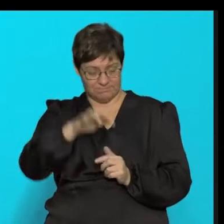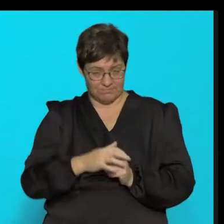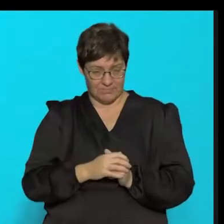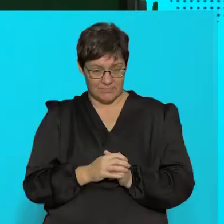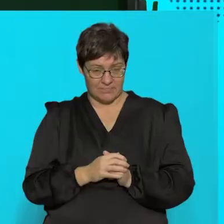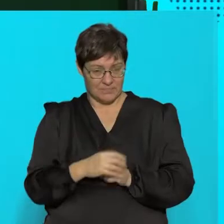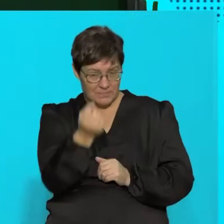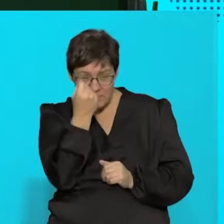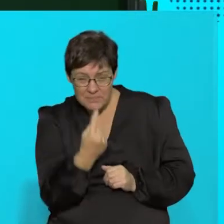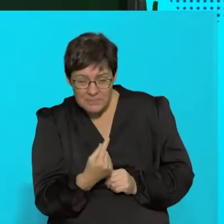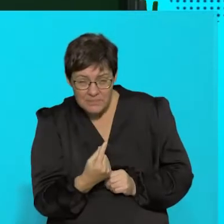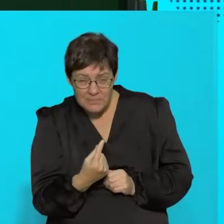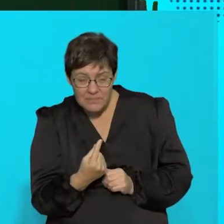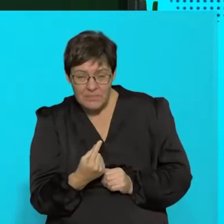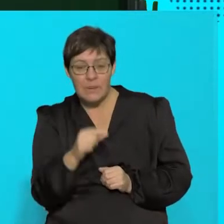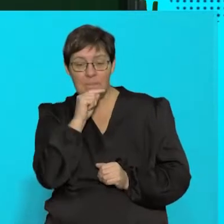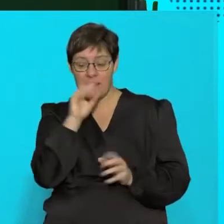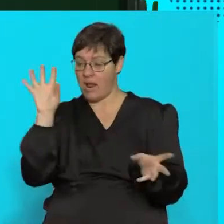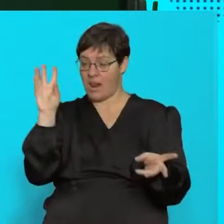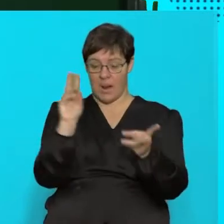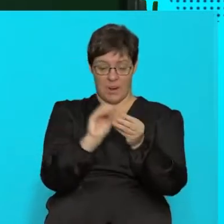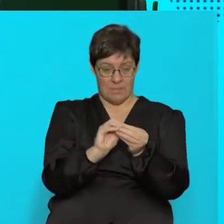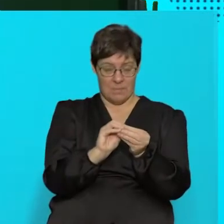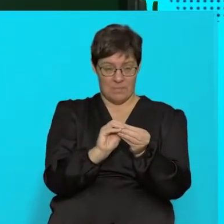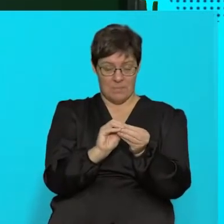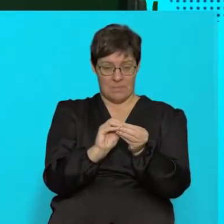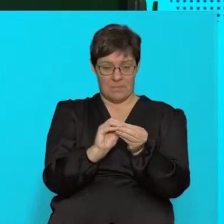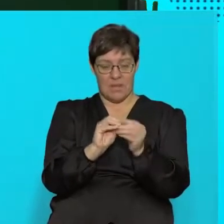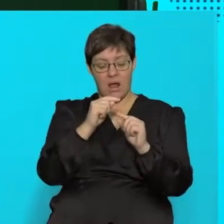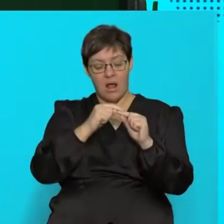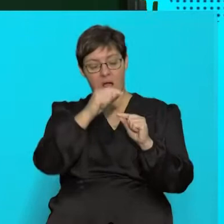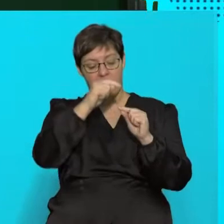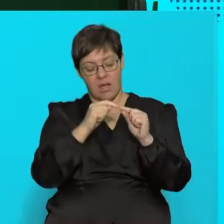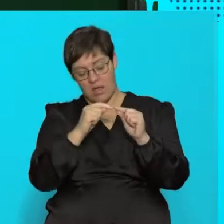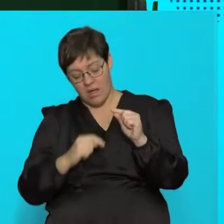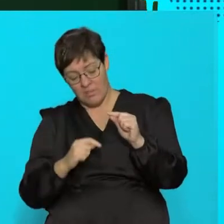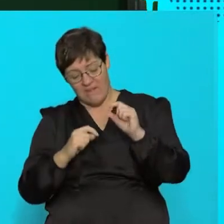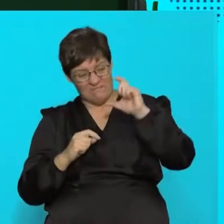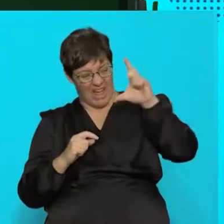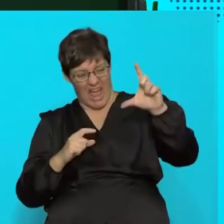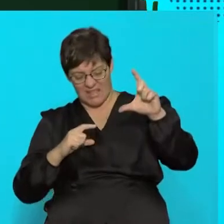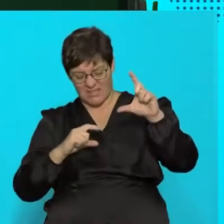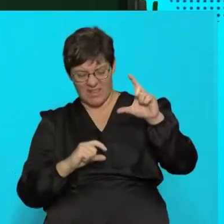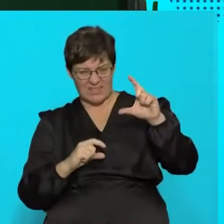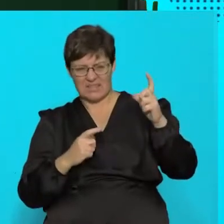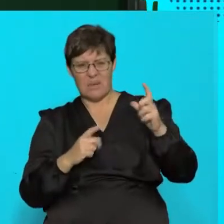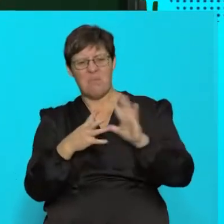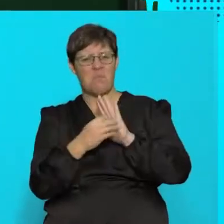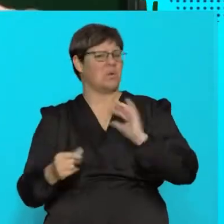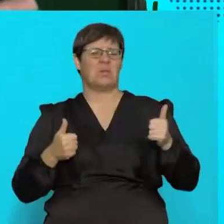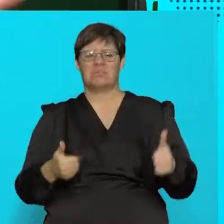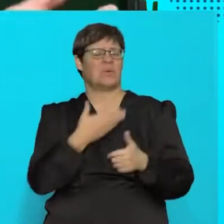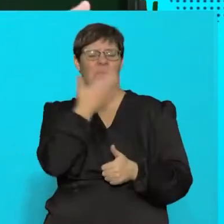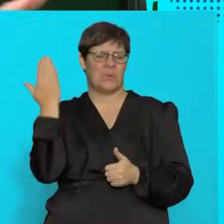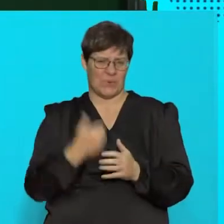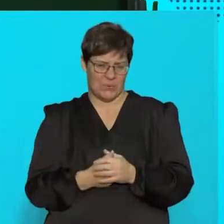plot. Are we all together? So if that sum, the deviation from the line of best fit is so large, we don't have a